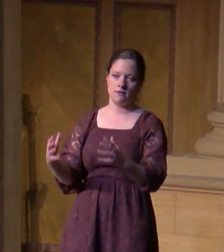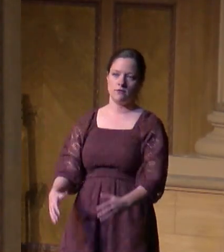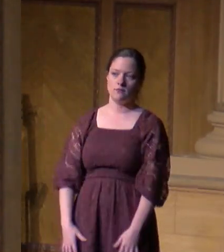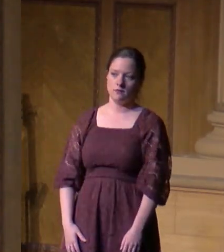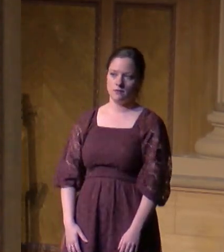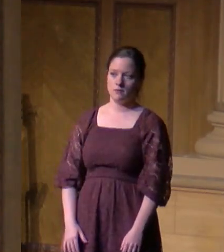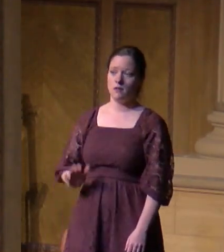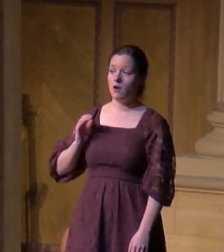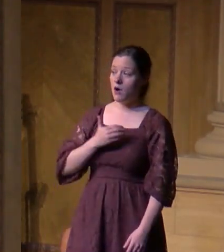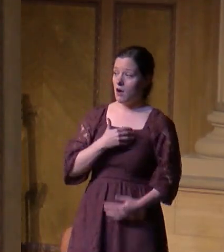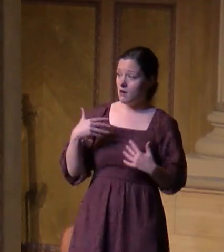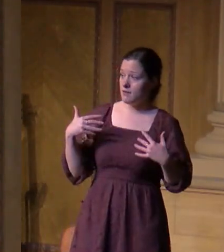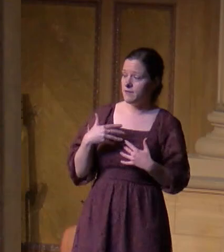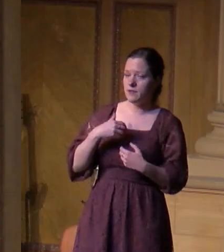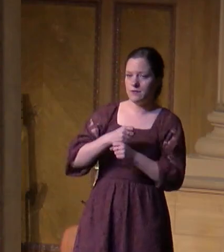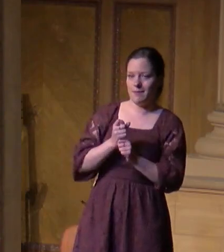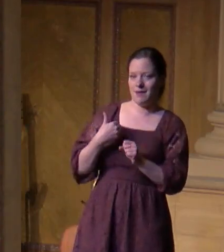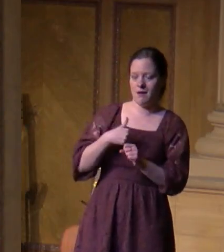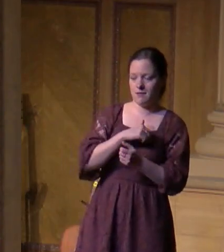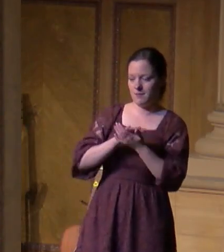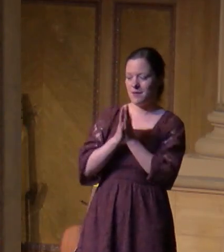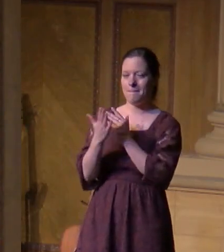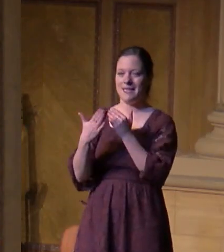and our fears can then make us manipulatable